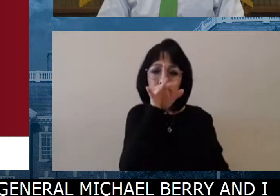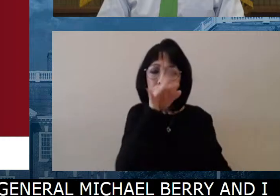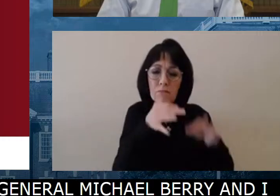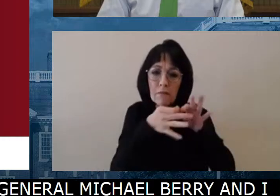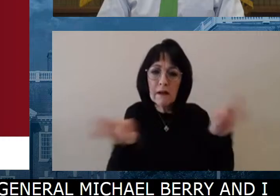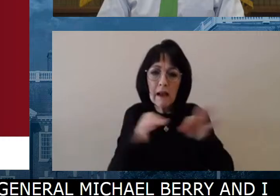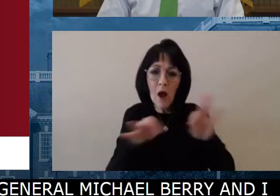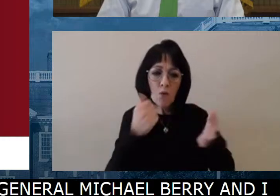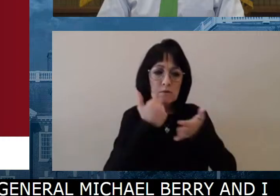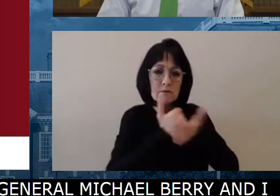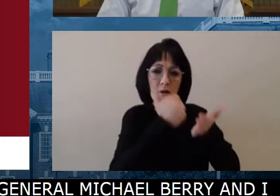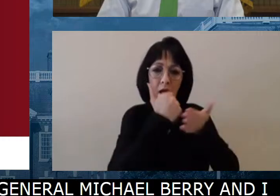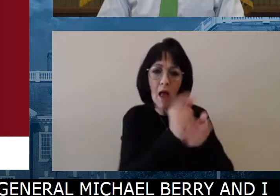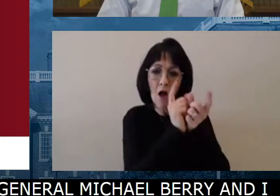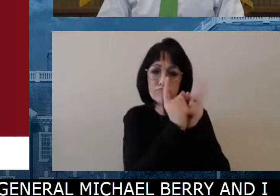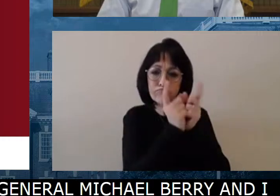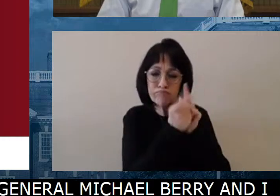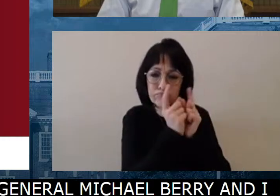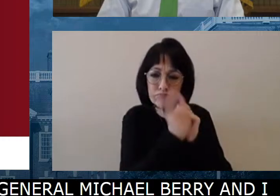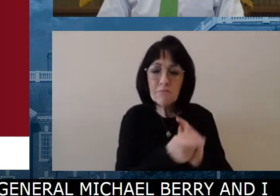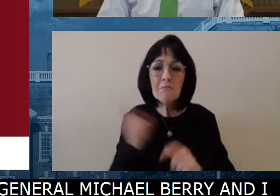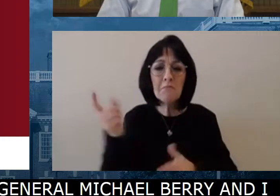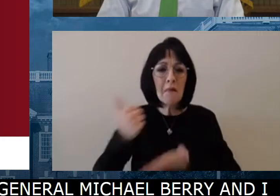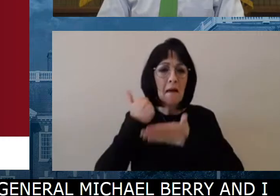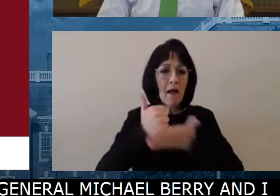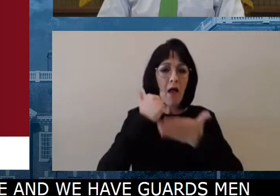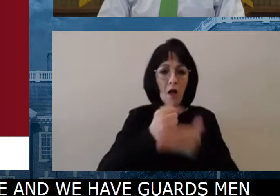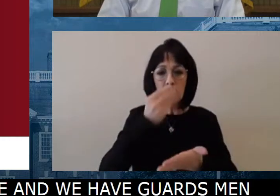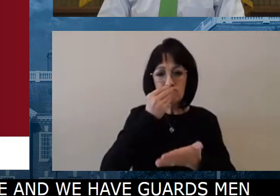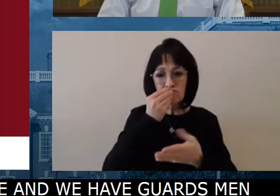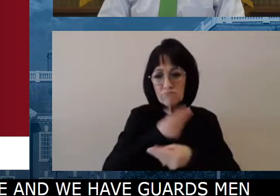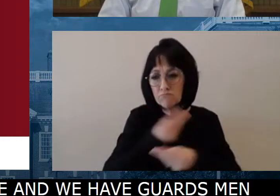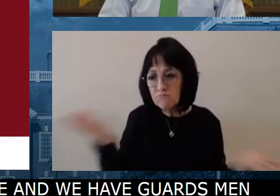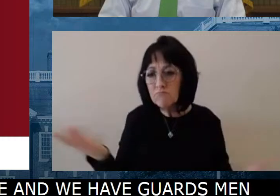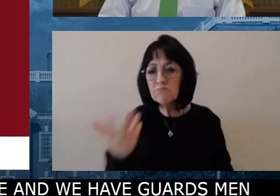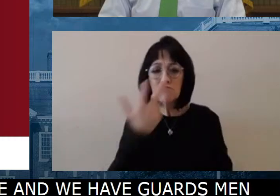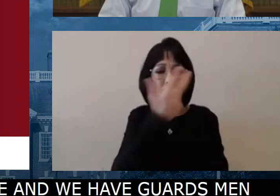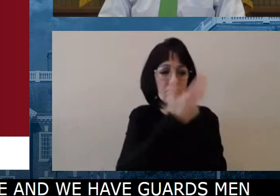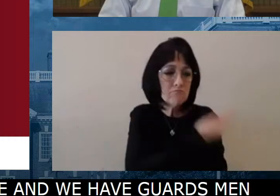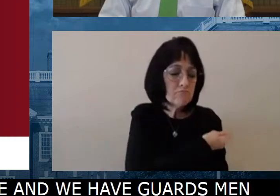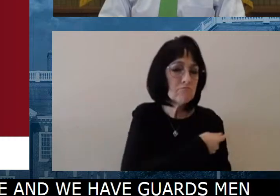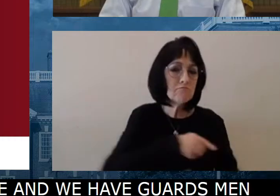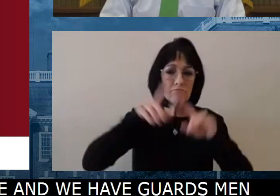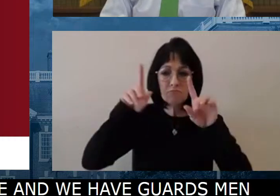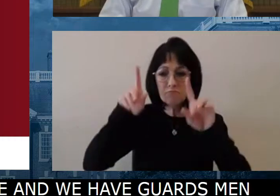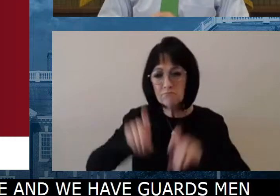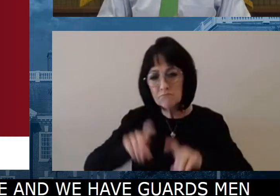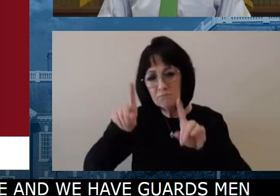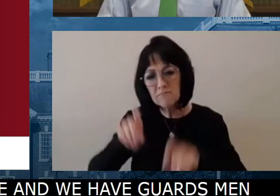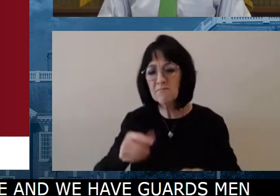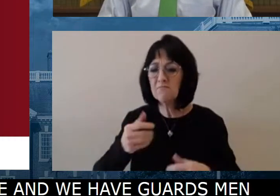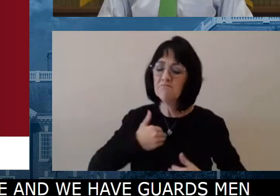helpful. General Berry, thanks for your leadership and thanks for the work of the men and women of the Delaware Army and Air